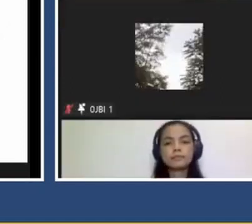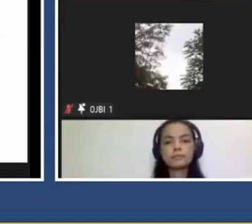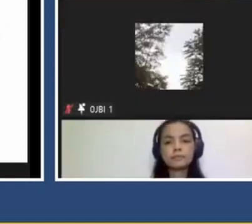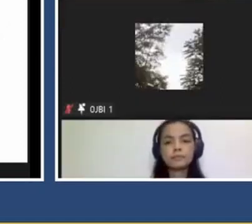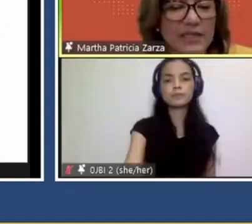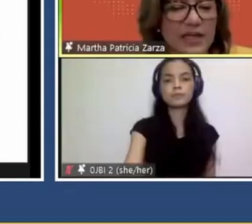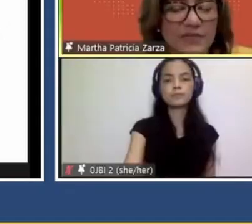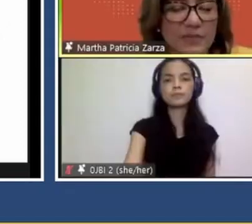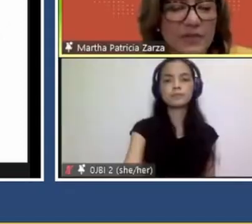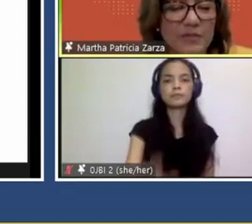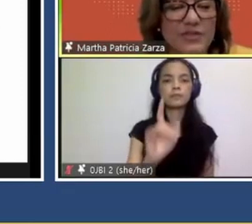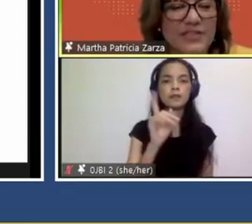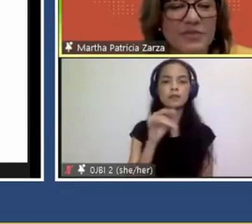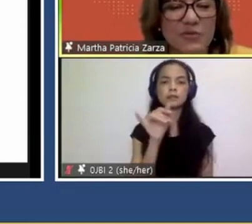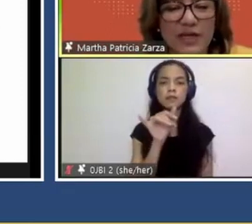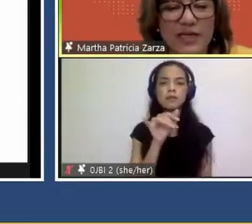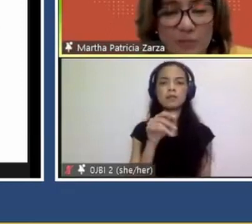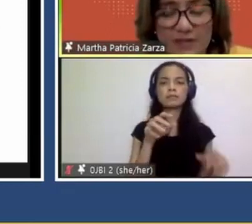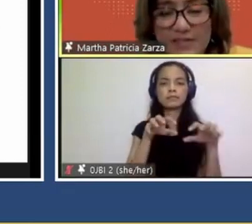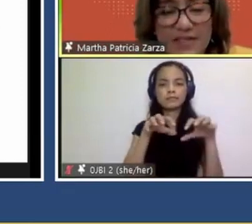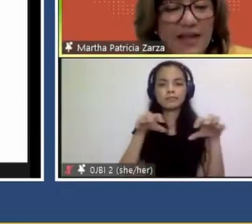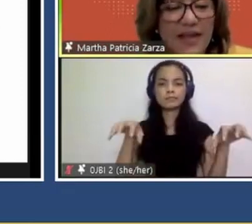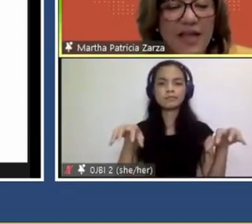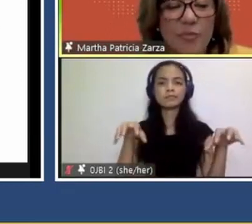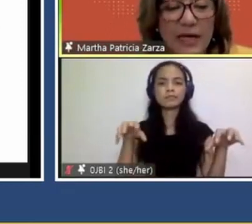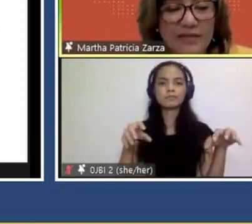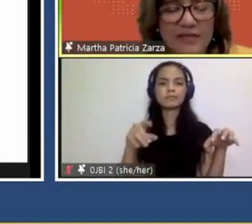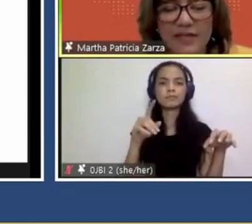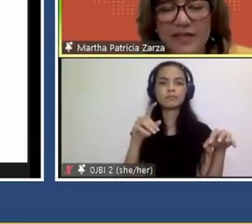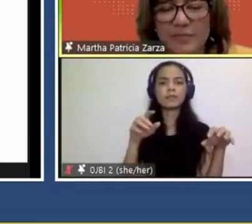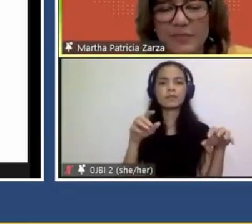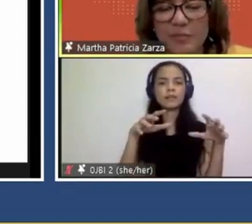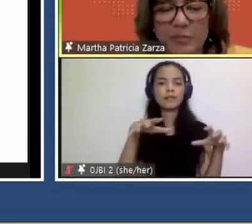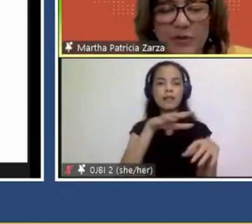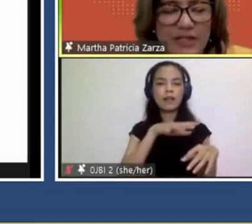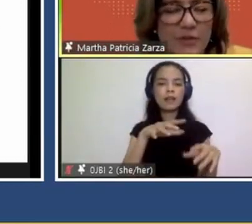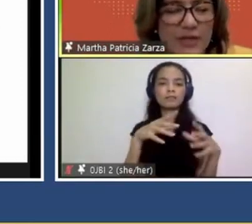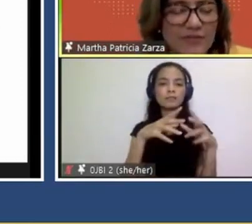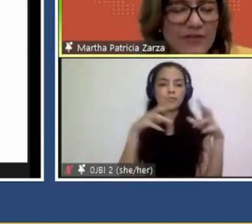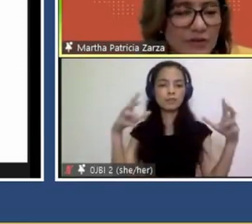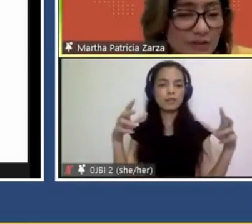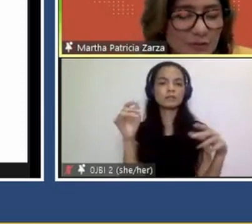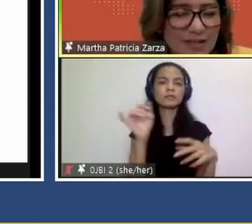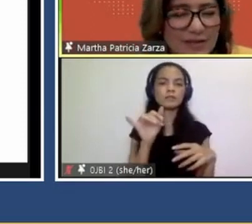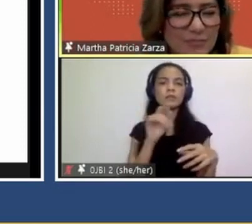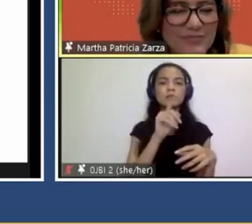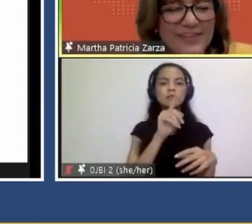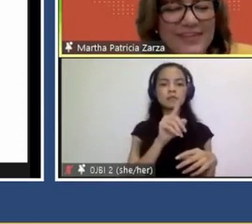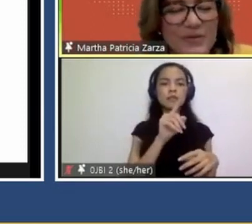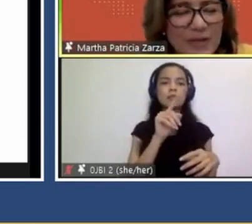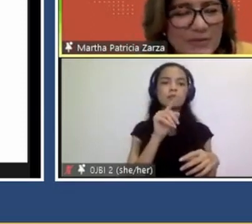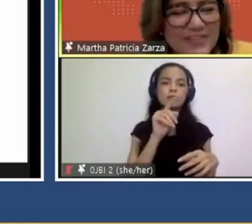territory. We have pretty much the same square kilometers, but the people that we have, according to